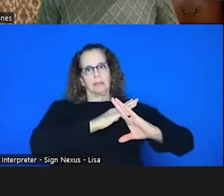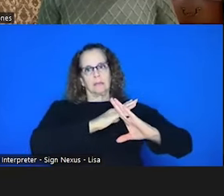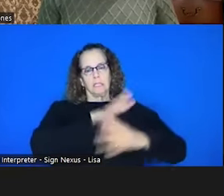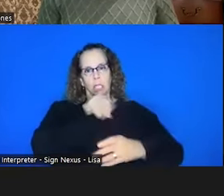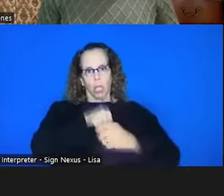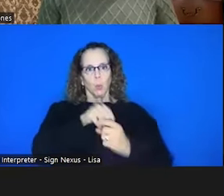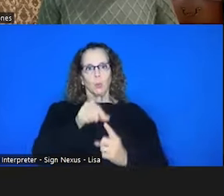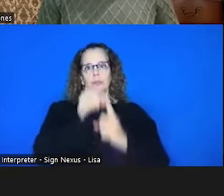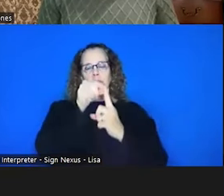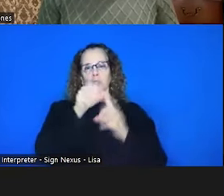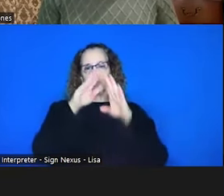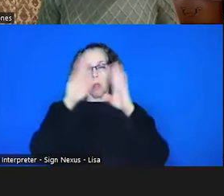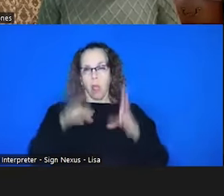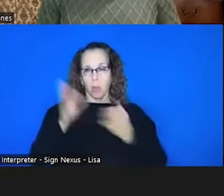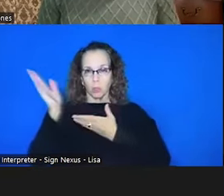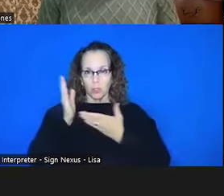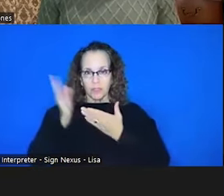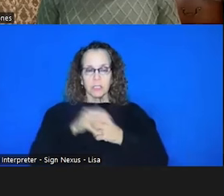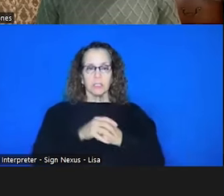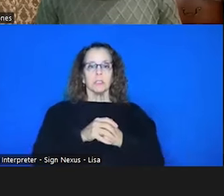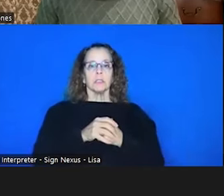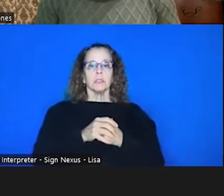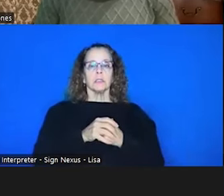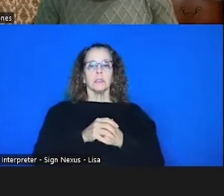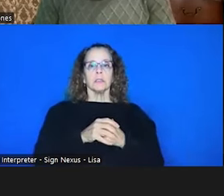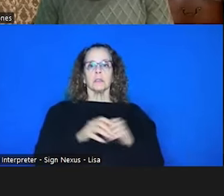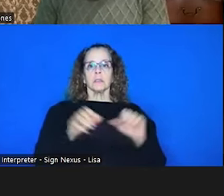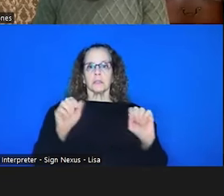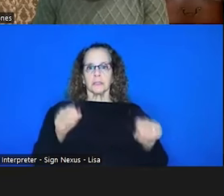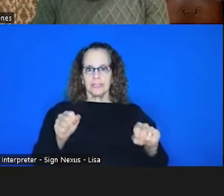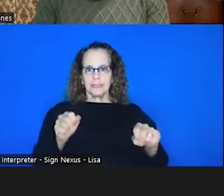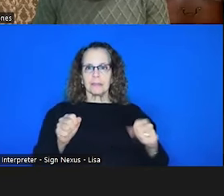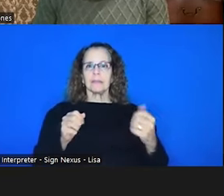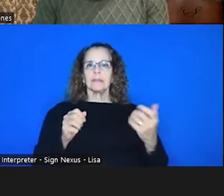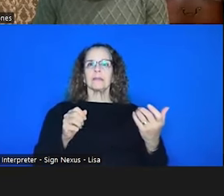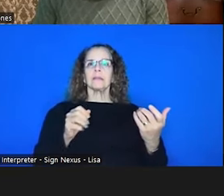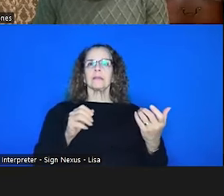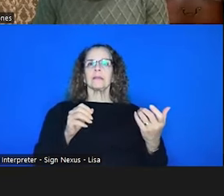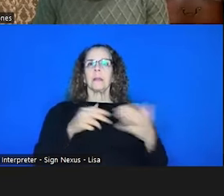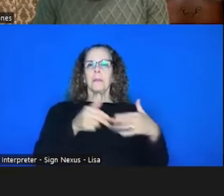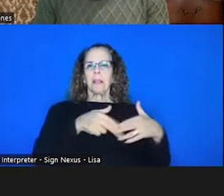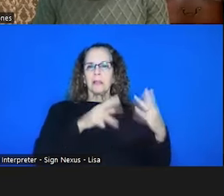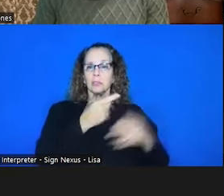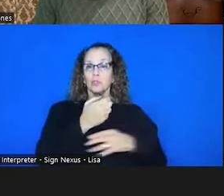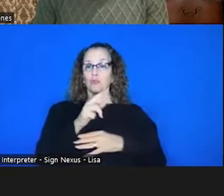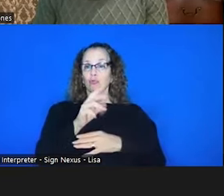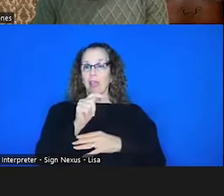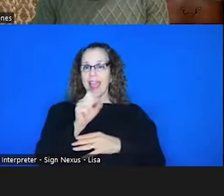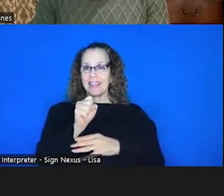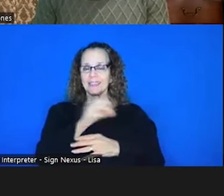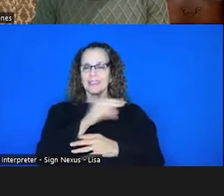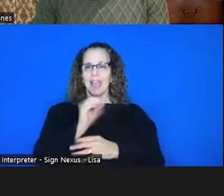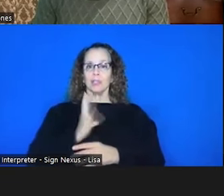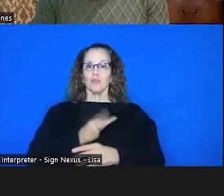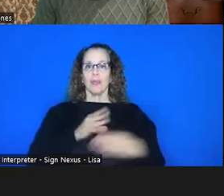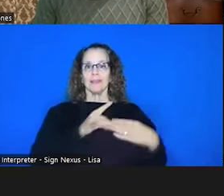housing services, capacity building grants for trans-led organizations, and gender-affirming care at public hospitals and clinics.